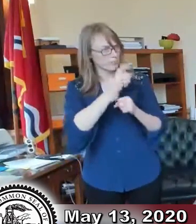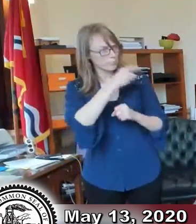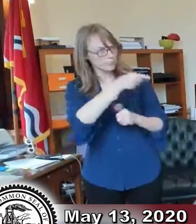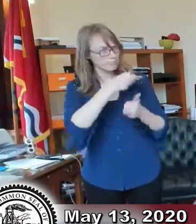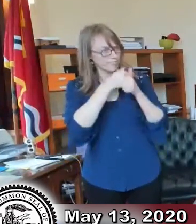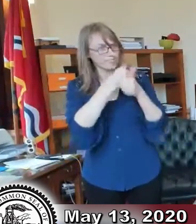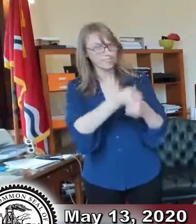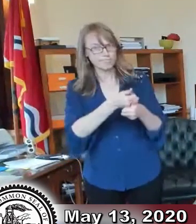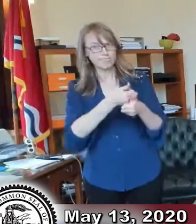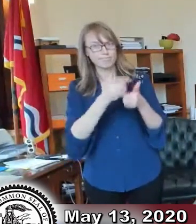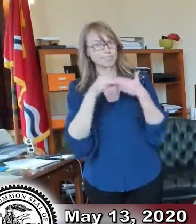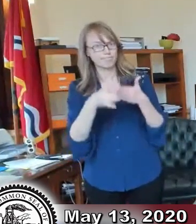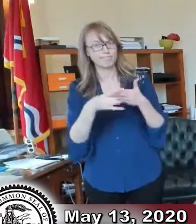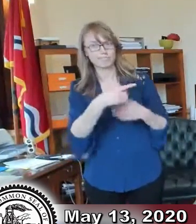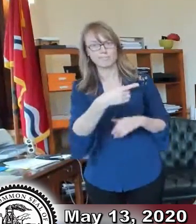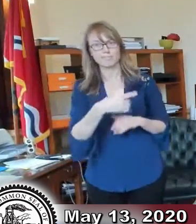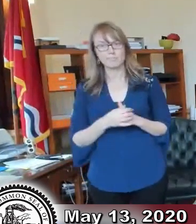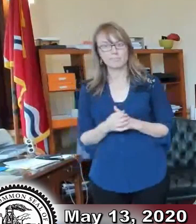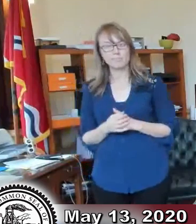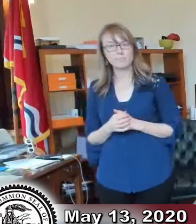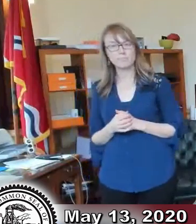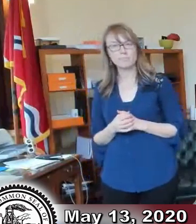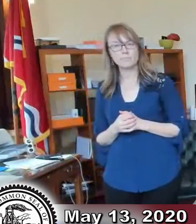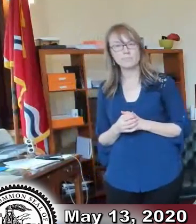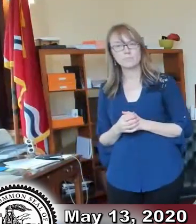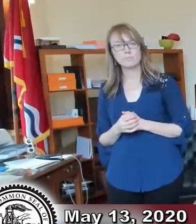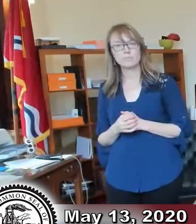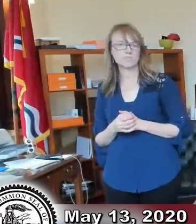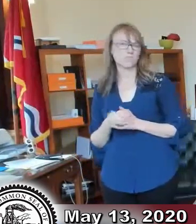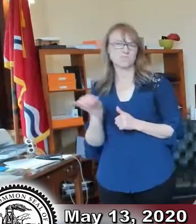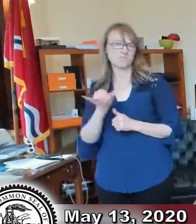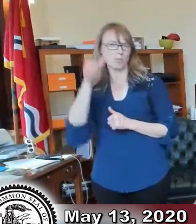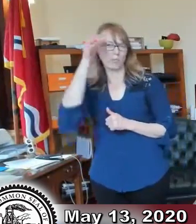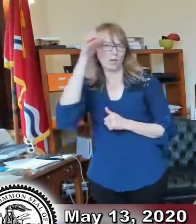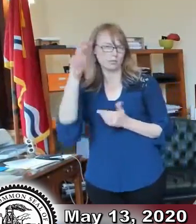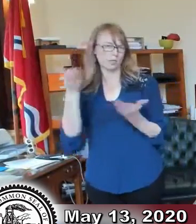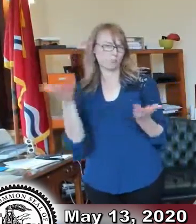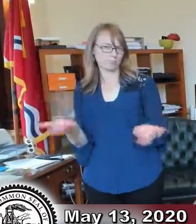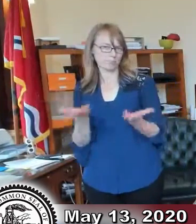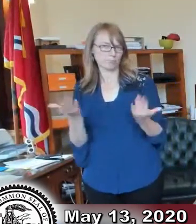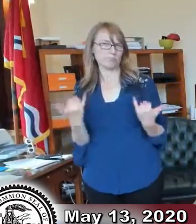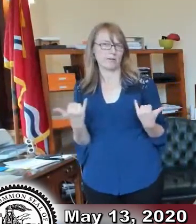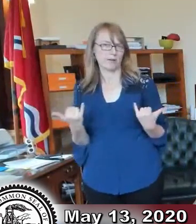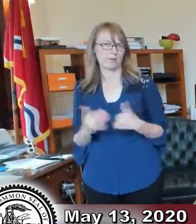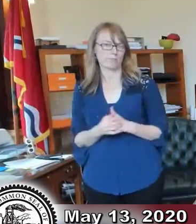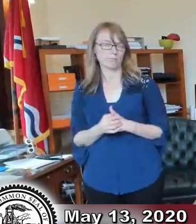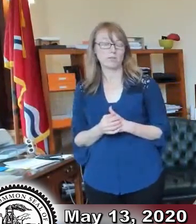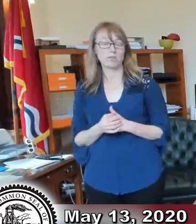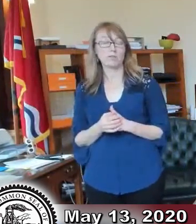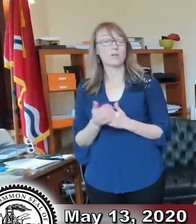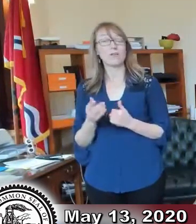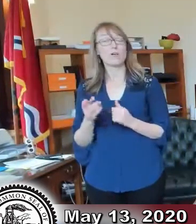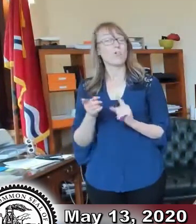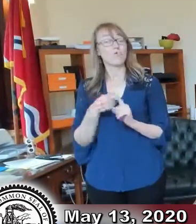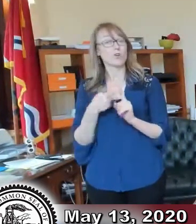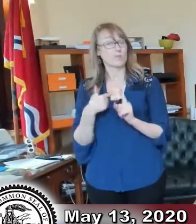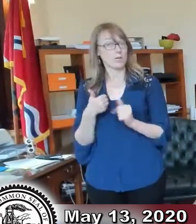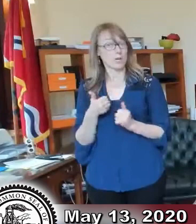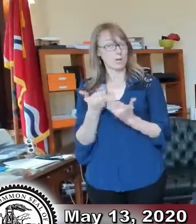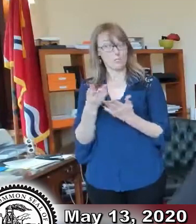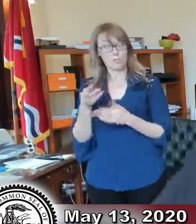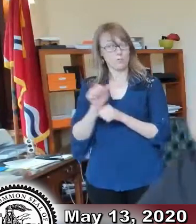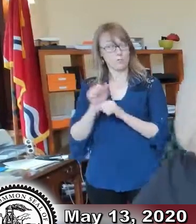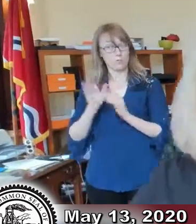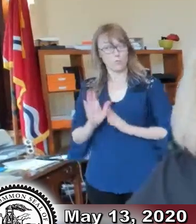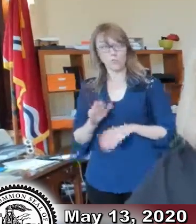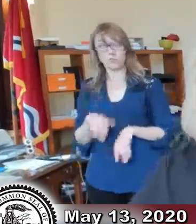do in this case as well. I recommend first that you talk to your employer and say, hey, I don't have